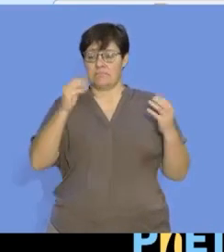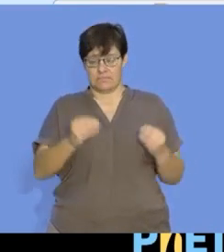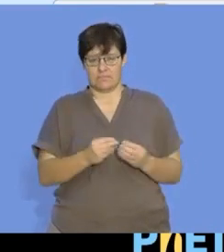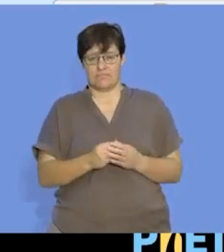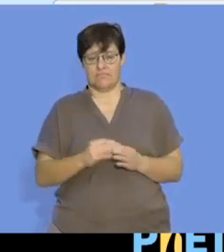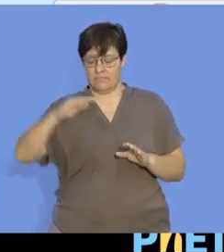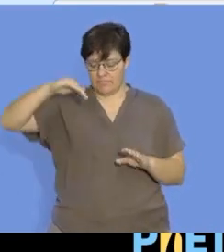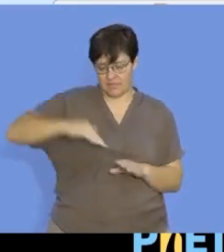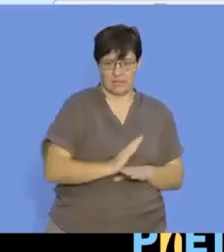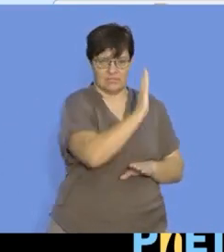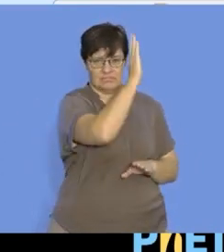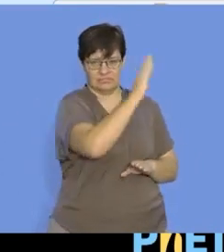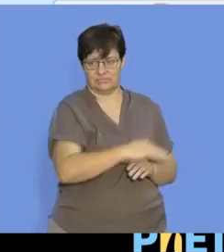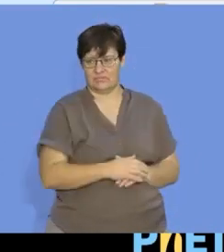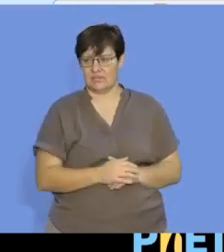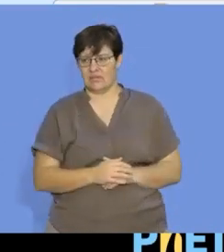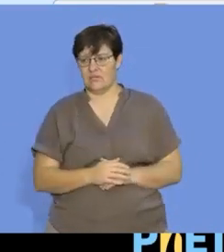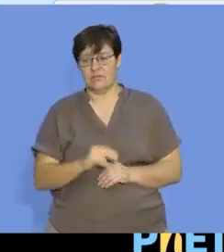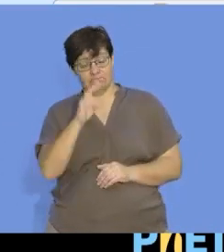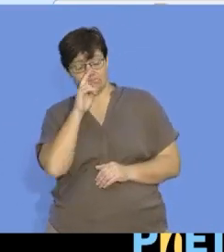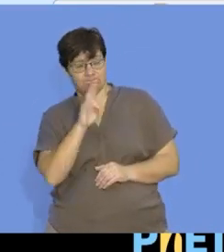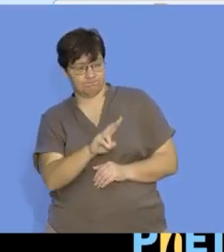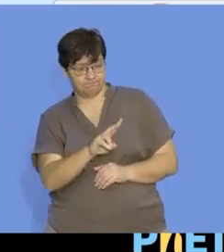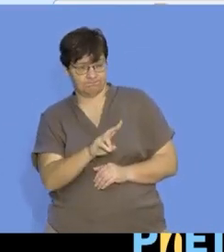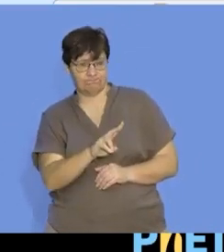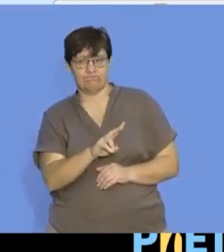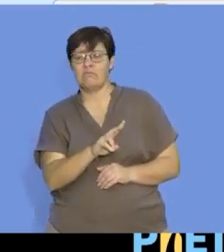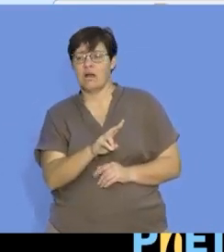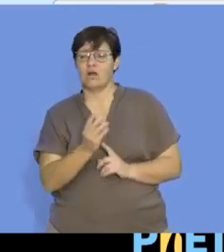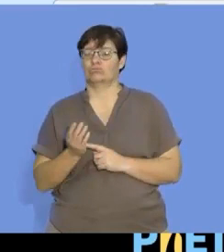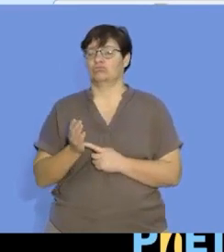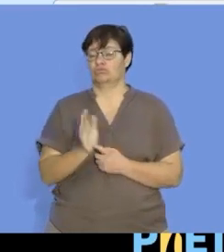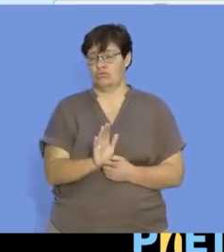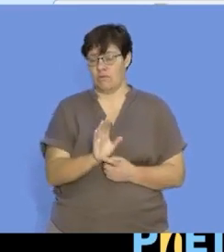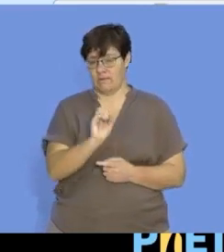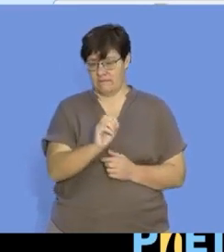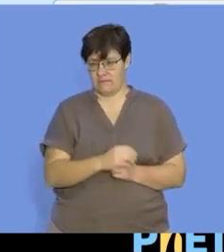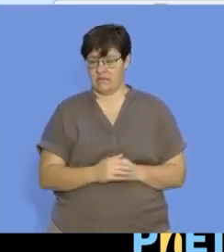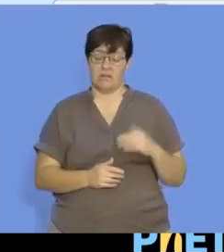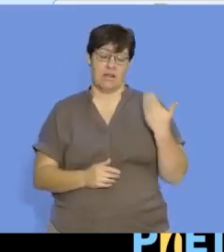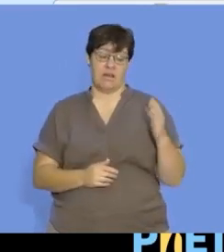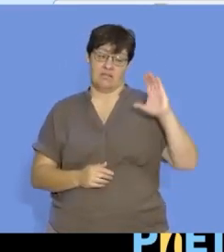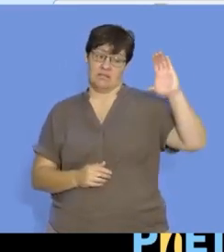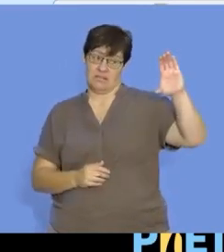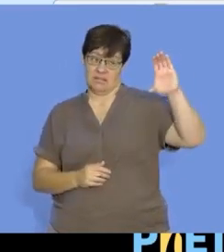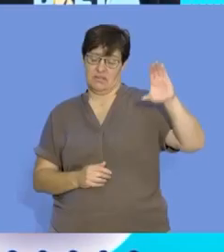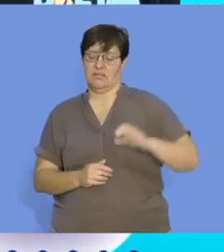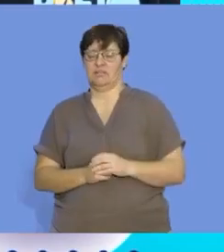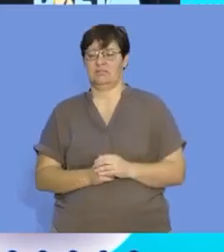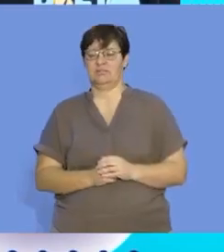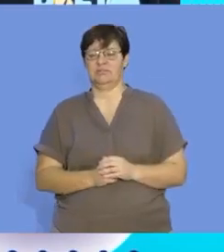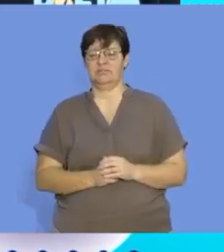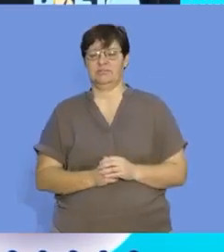a skate park, and now we need to pay attention to some things that are going to be shown on the screen. On the left-hand side over here,